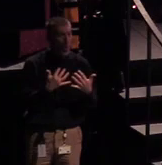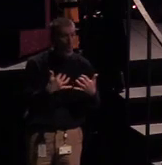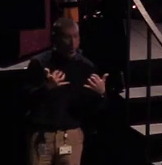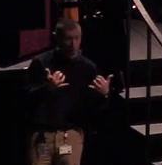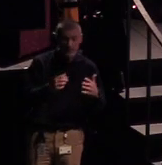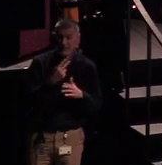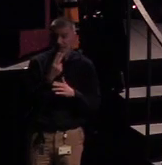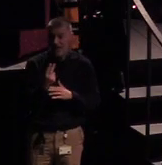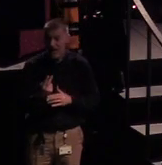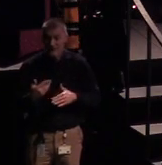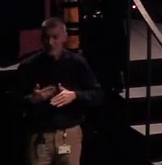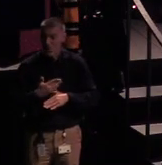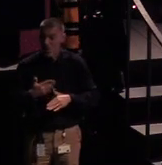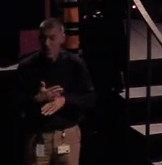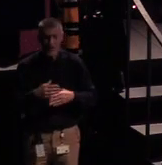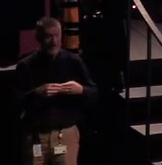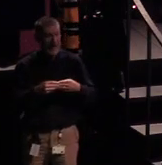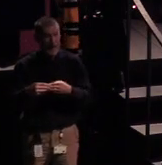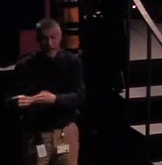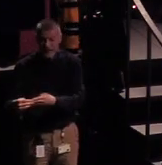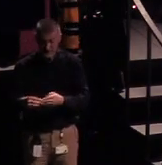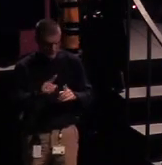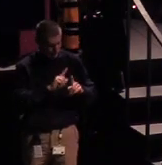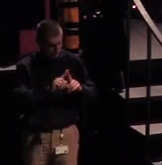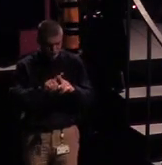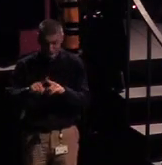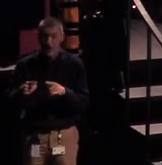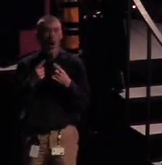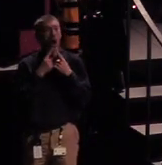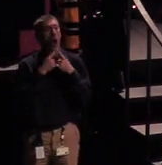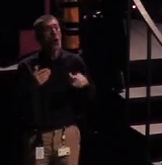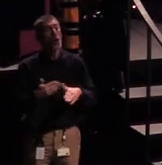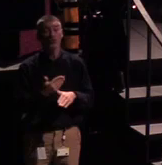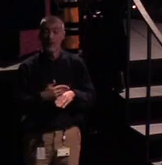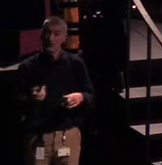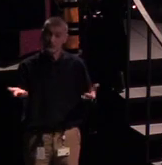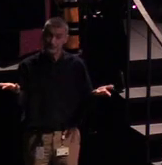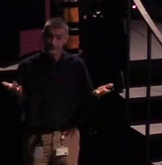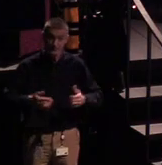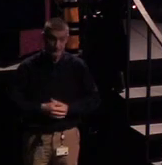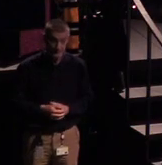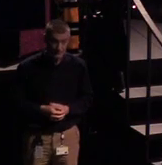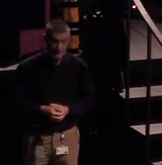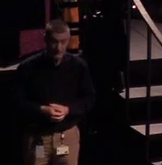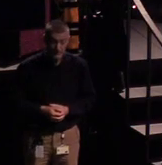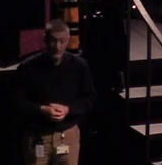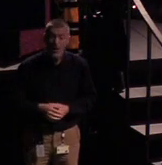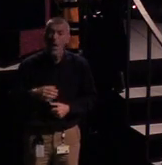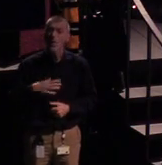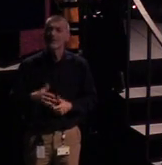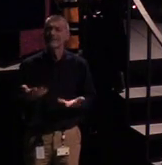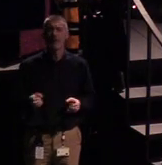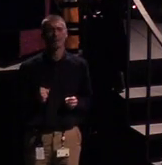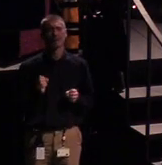leaders sausage biscuit a call to action again biscuit I'd like to talk now